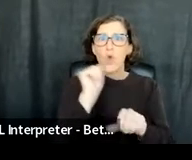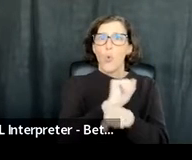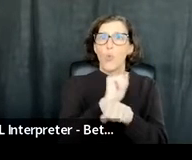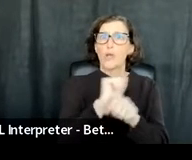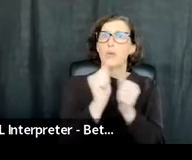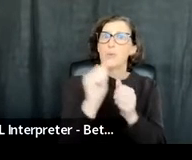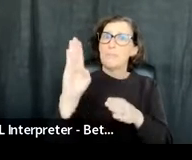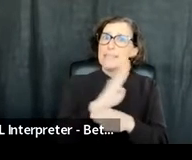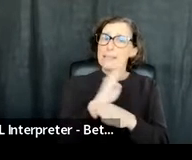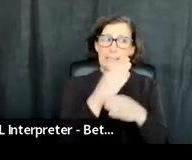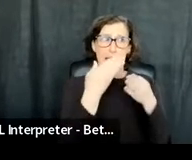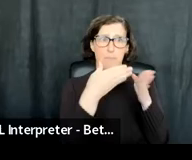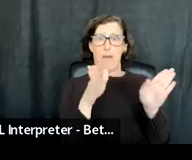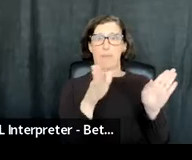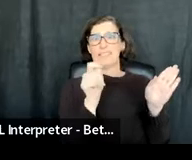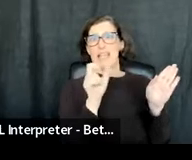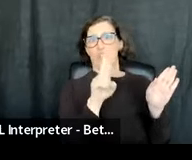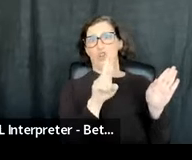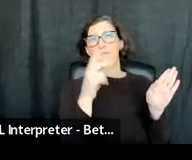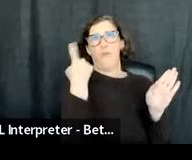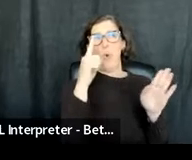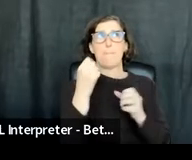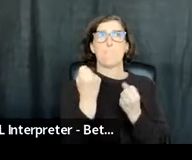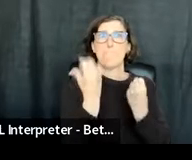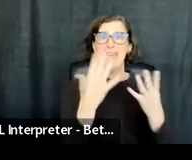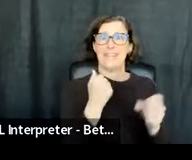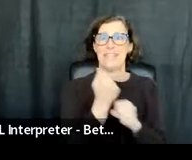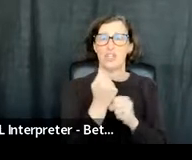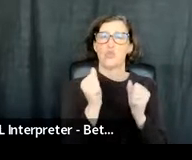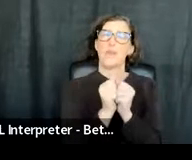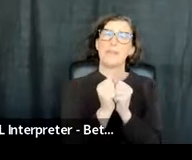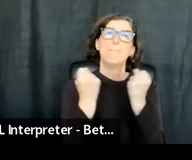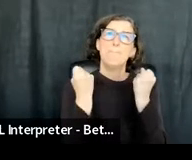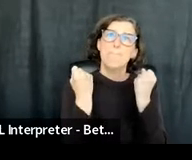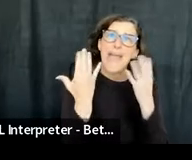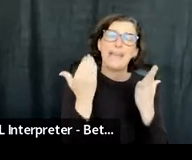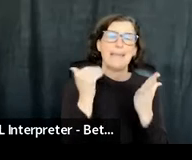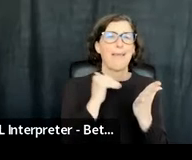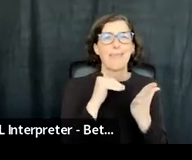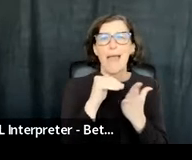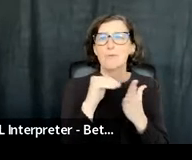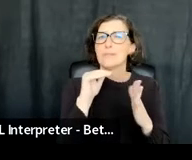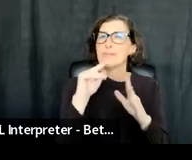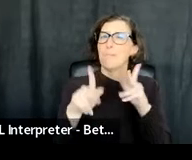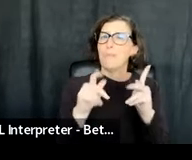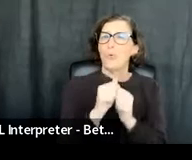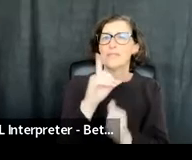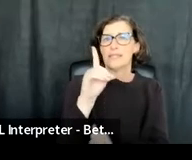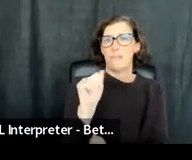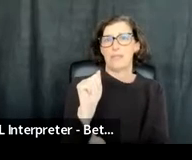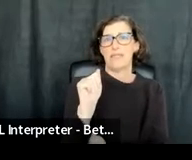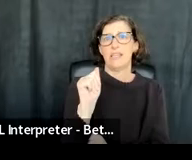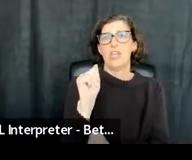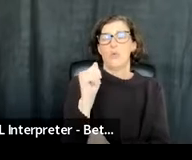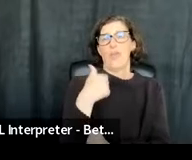many decades, with many thousands of persons with disabilities. And what we call our MyAT, My